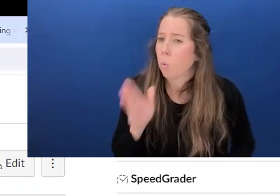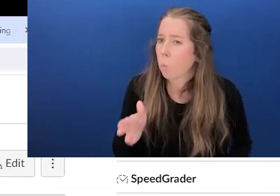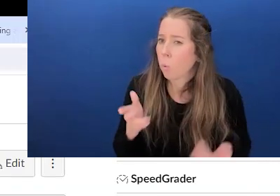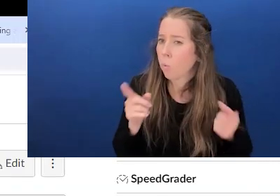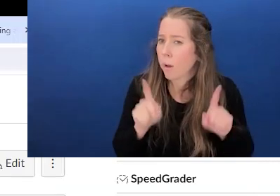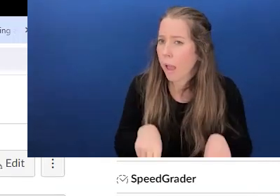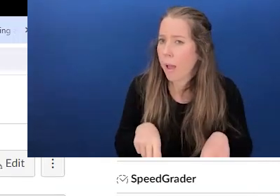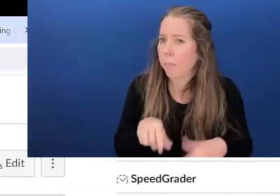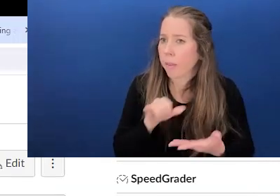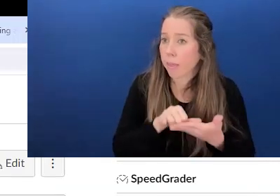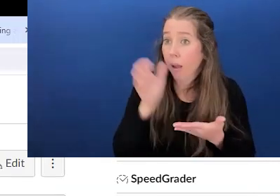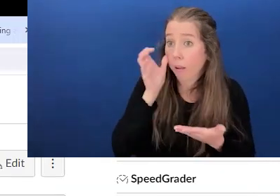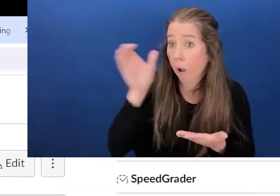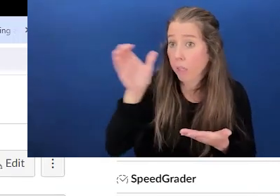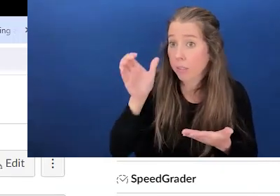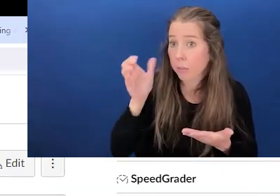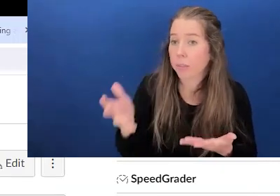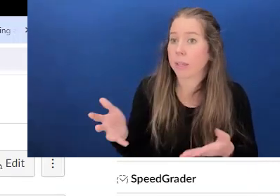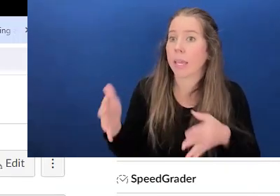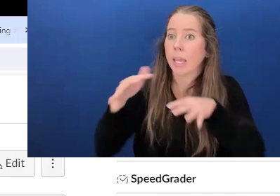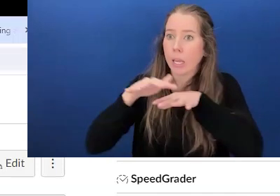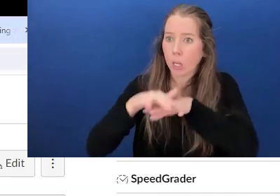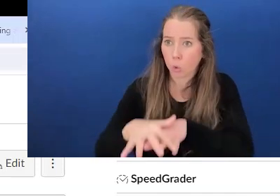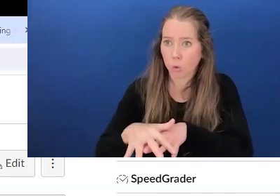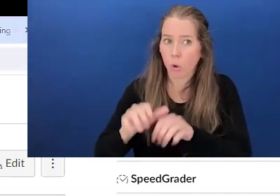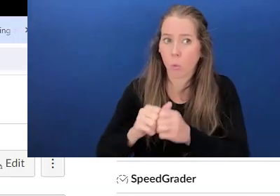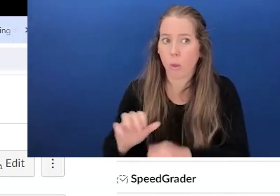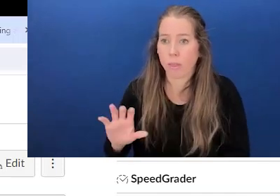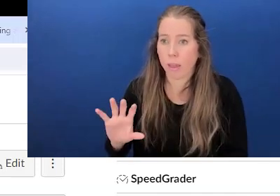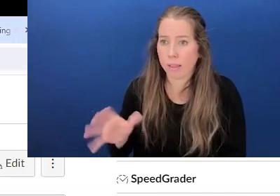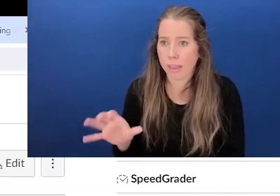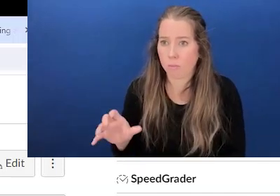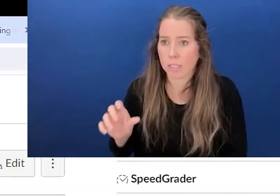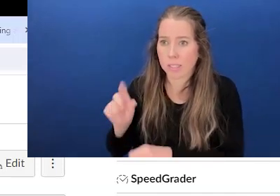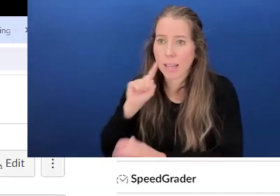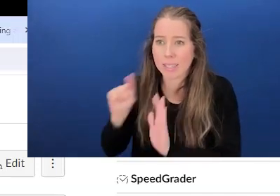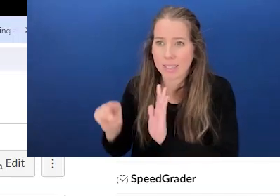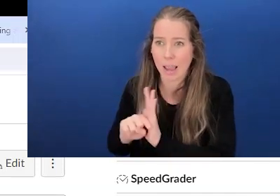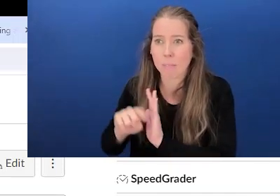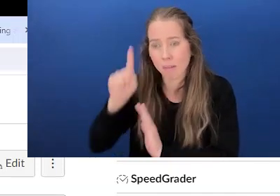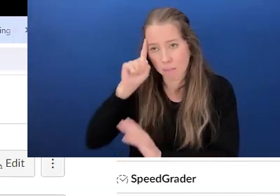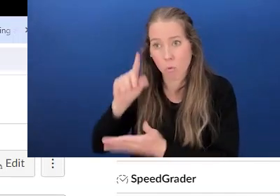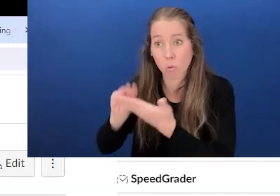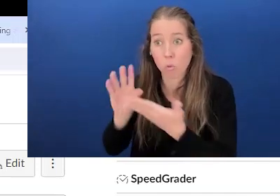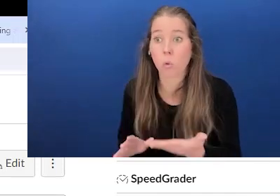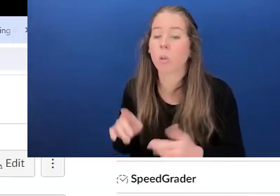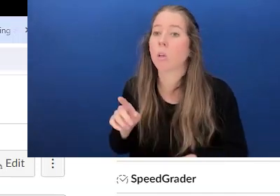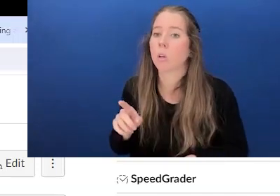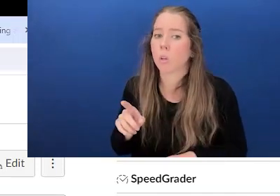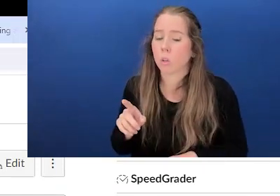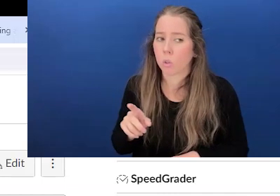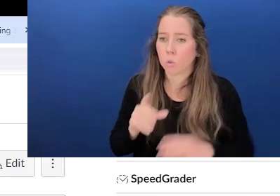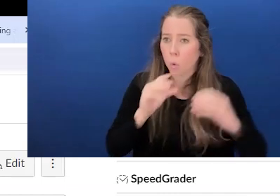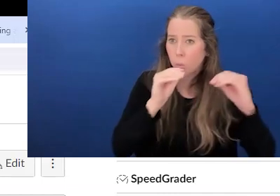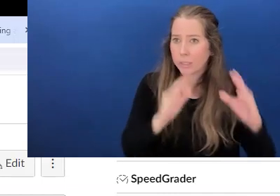we take this concept and integrate it into a Canvas assignment for the students? So we moved from looking at it from the